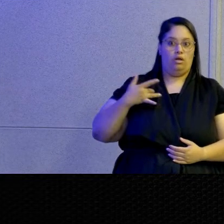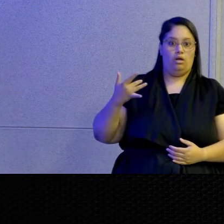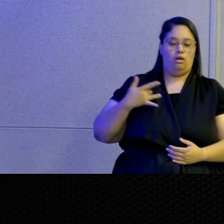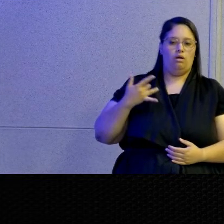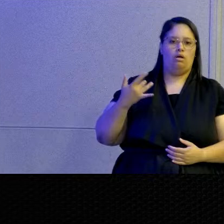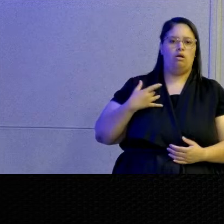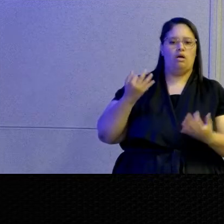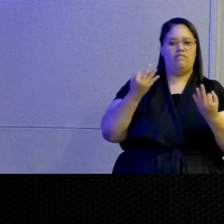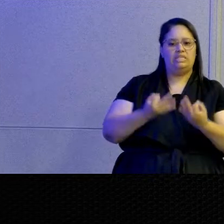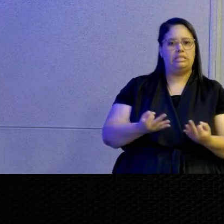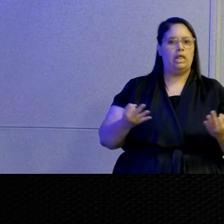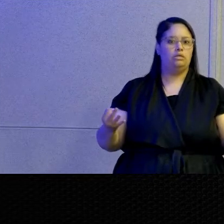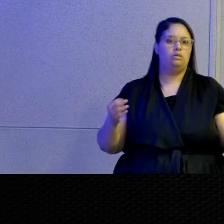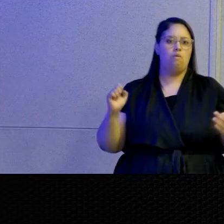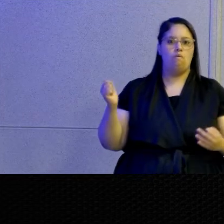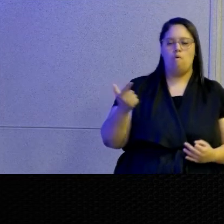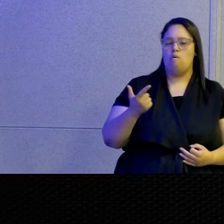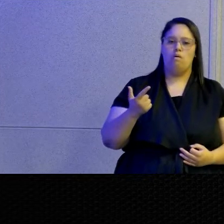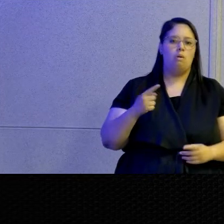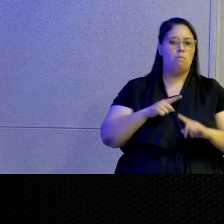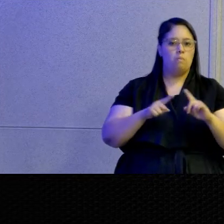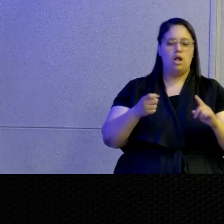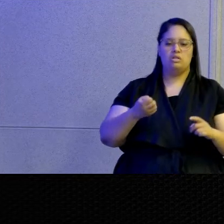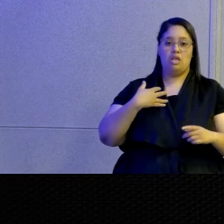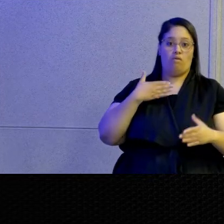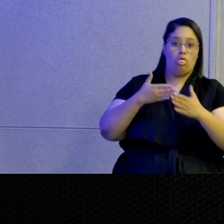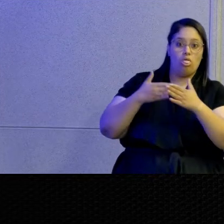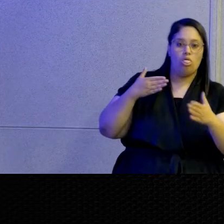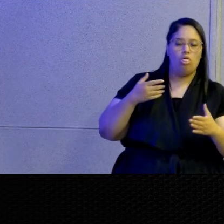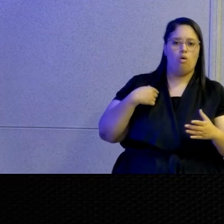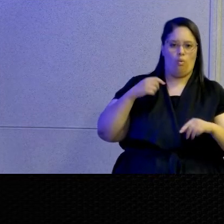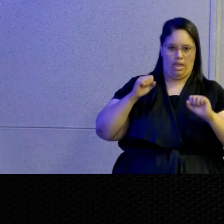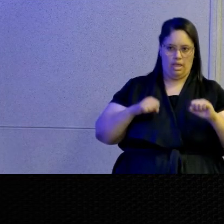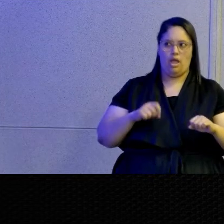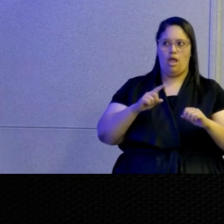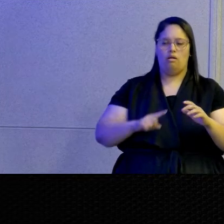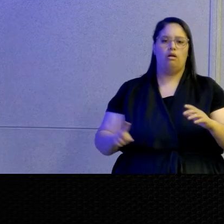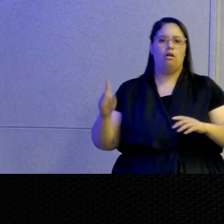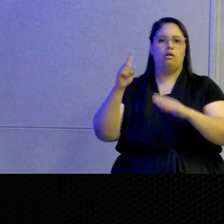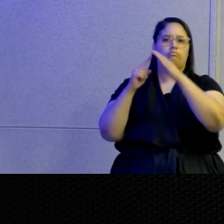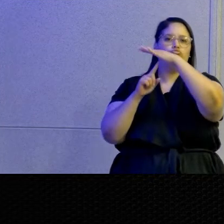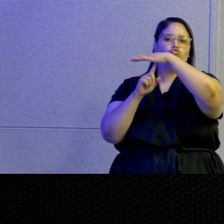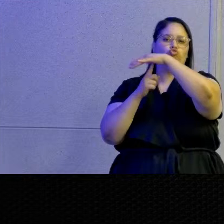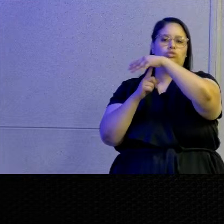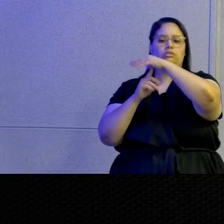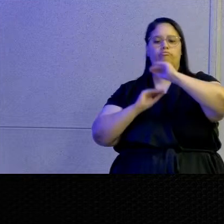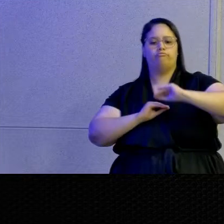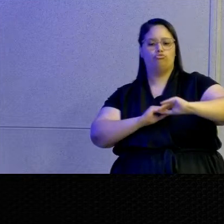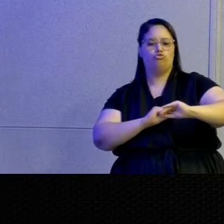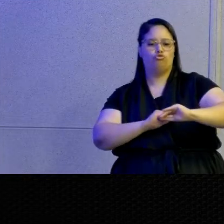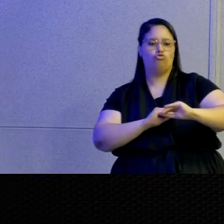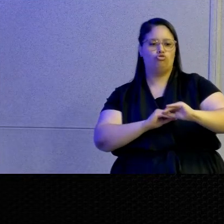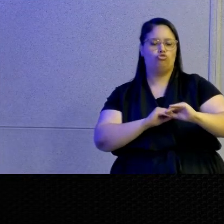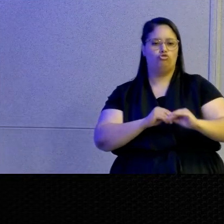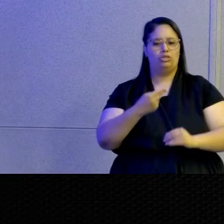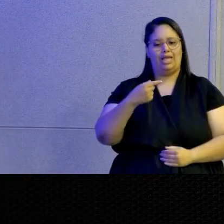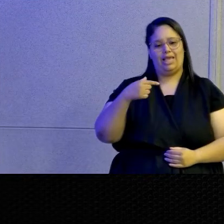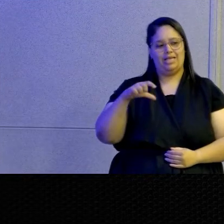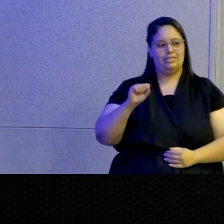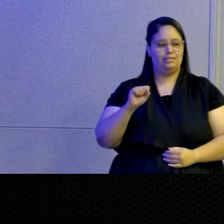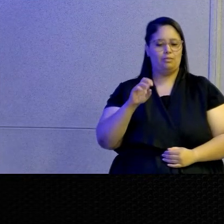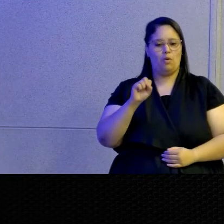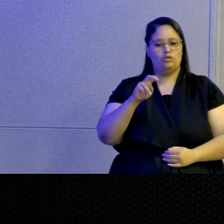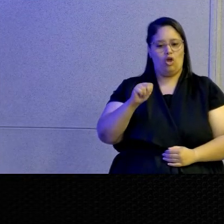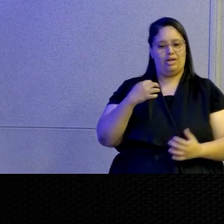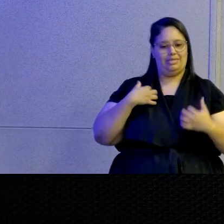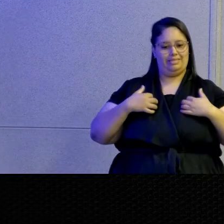but that does not prohibit us to go and stand under the tree and preach the Higgs boson and its excitement and